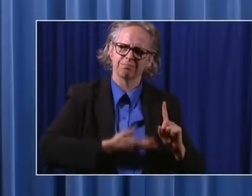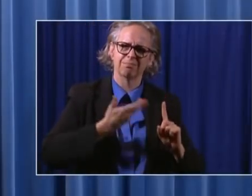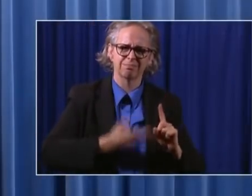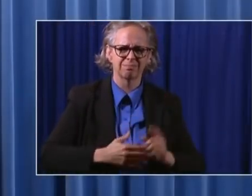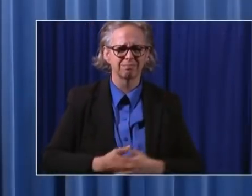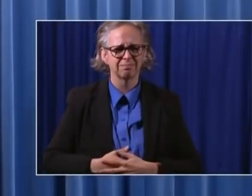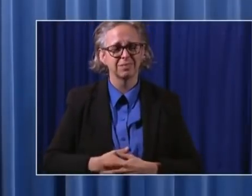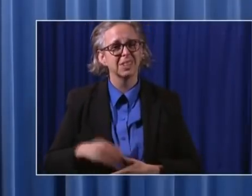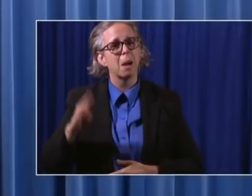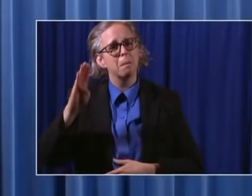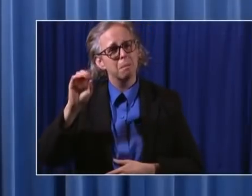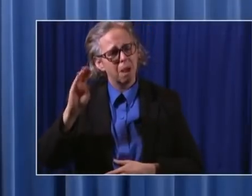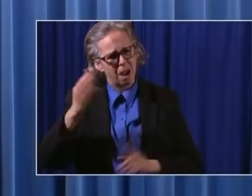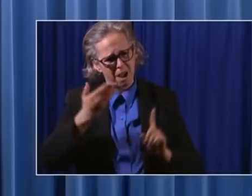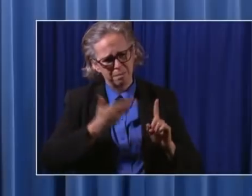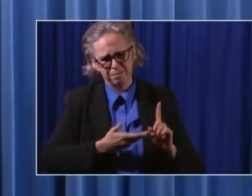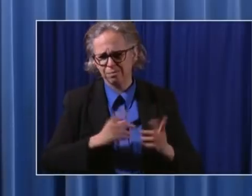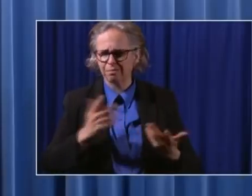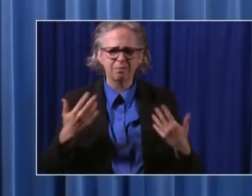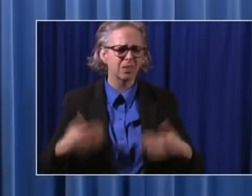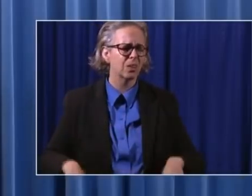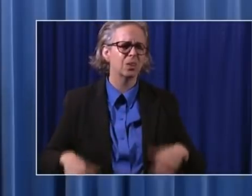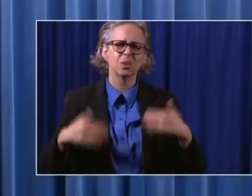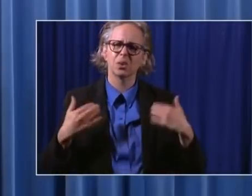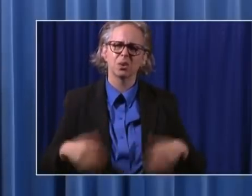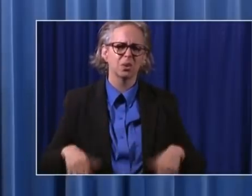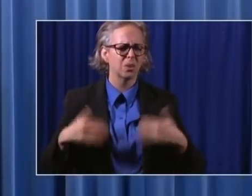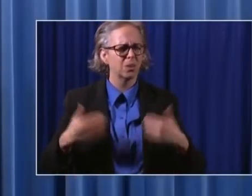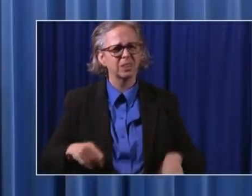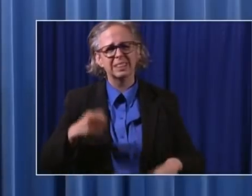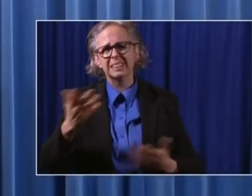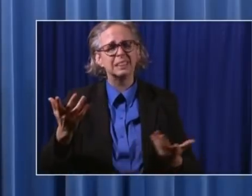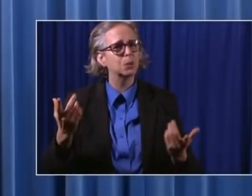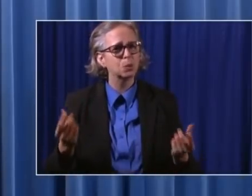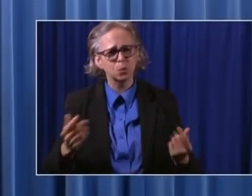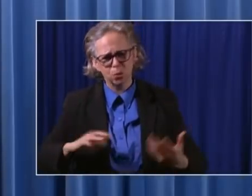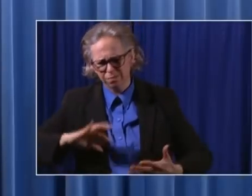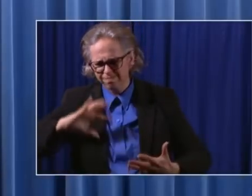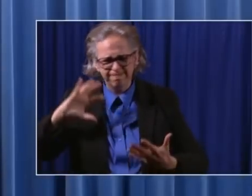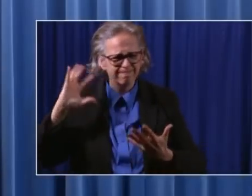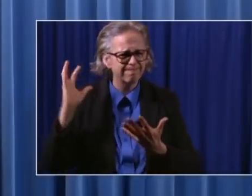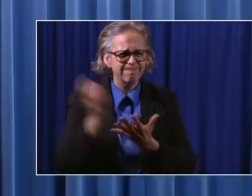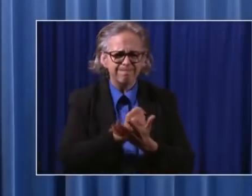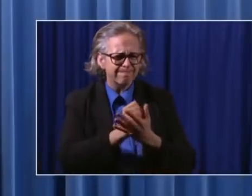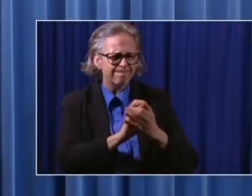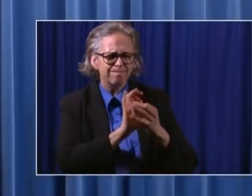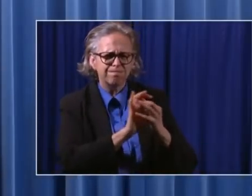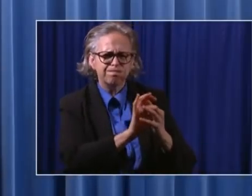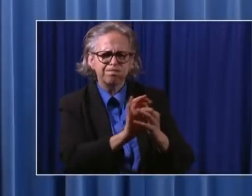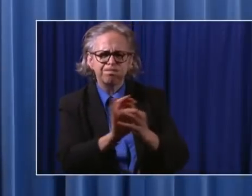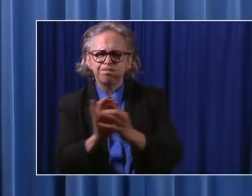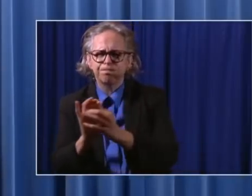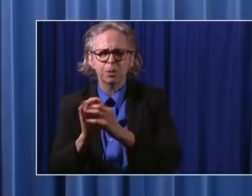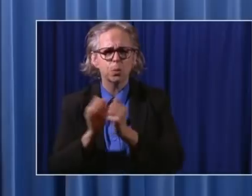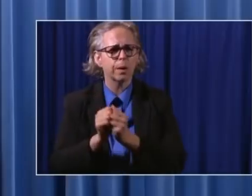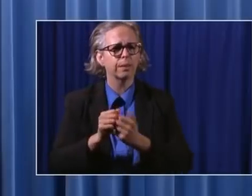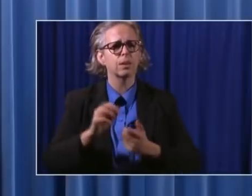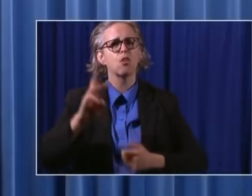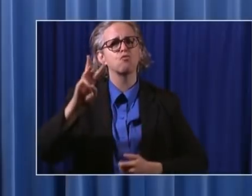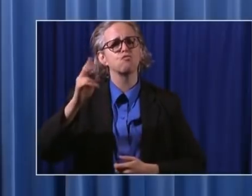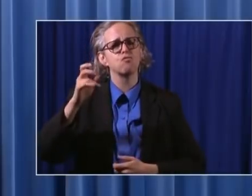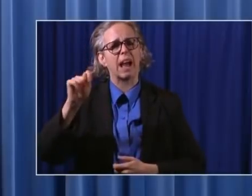to connect really the post-BRAC growth at Wright-Patterson, saw that there were going to be more